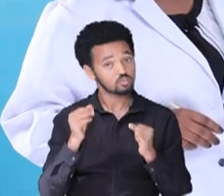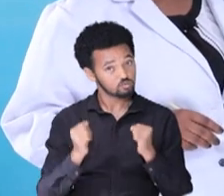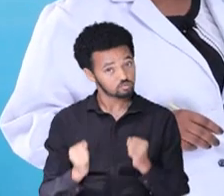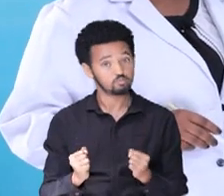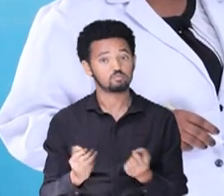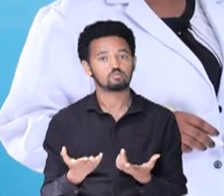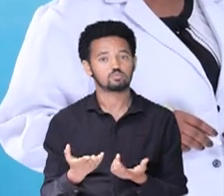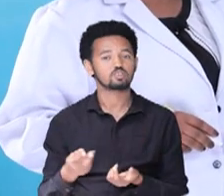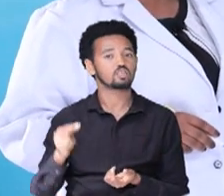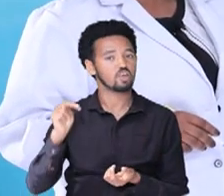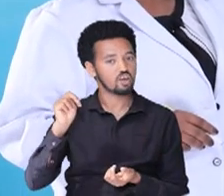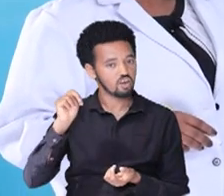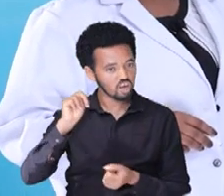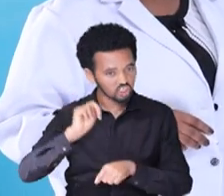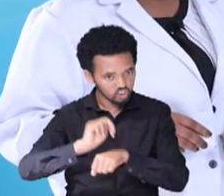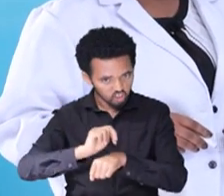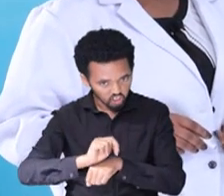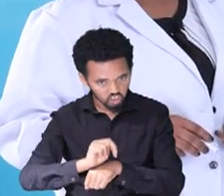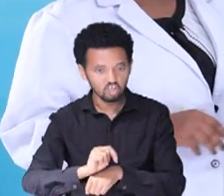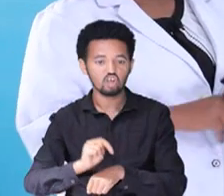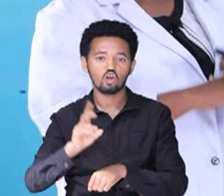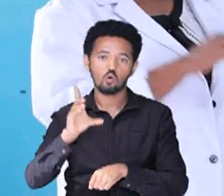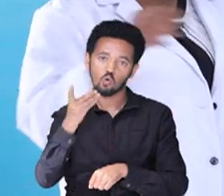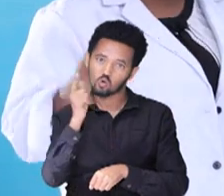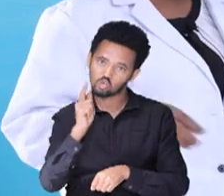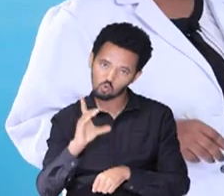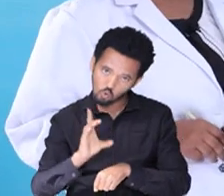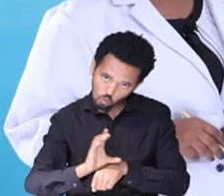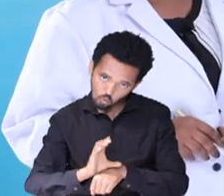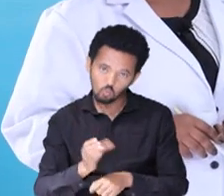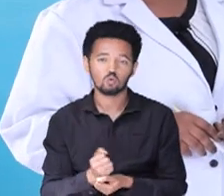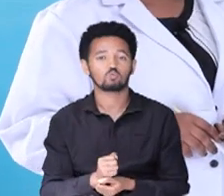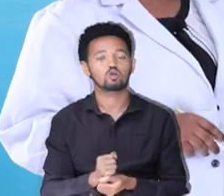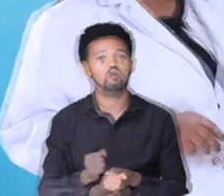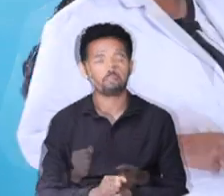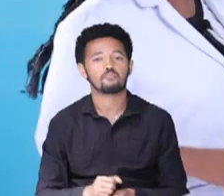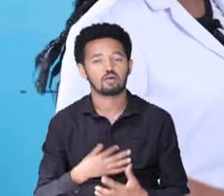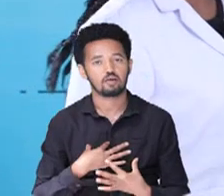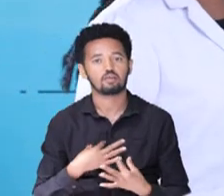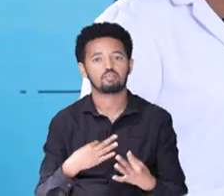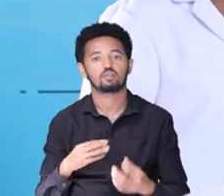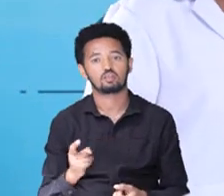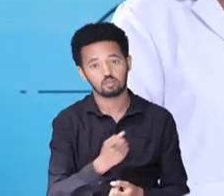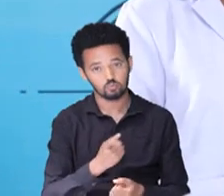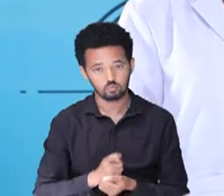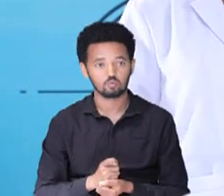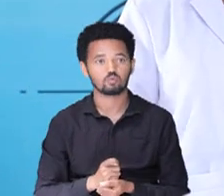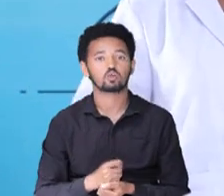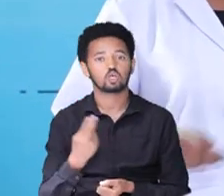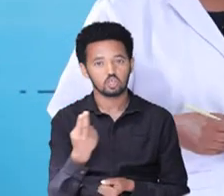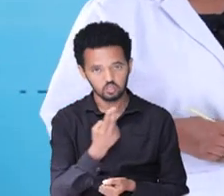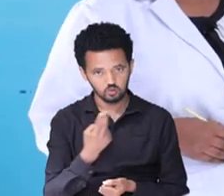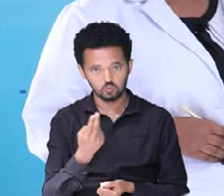in Niger Volta, Congo Basin, and in some part of Angola. This type of soil used